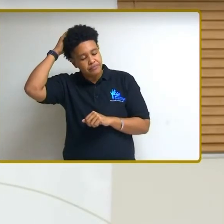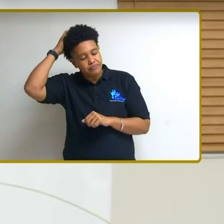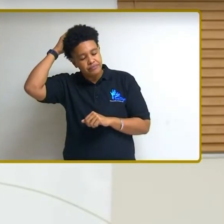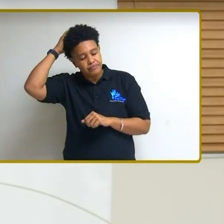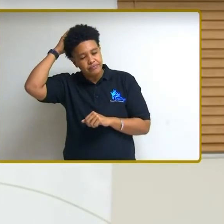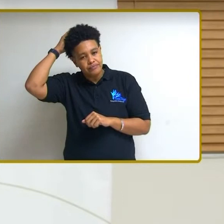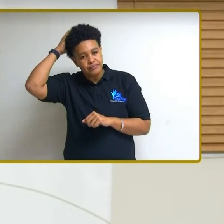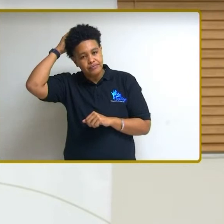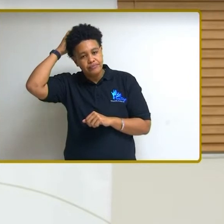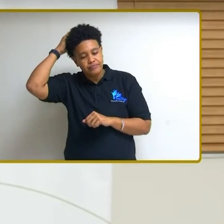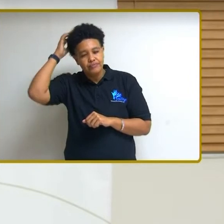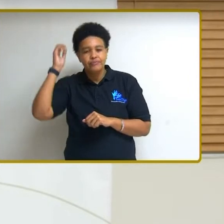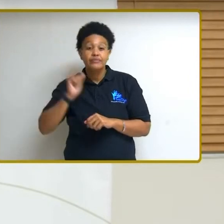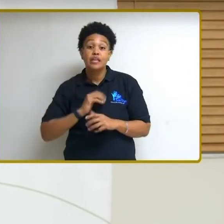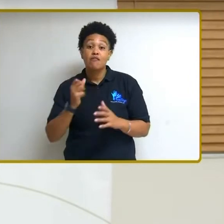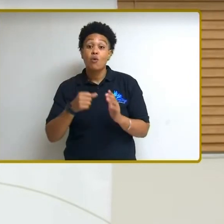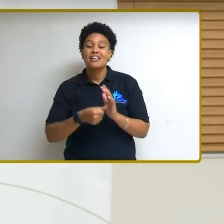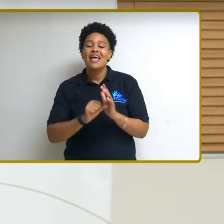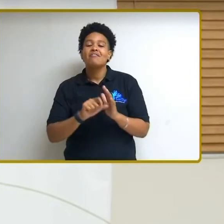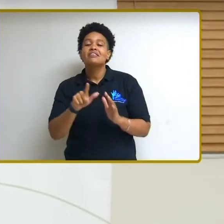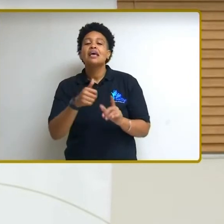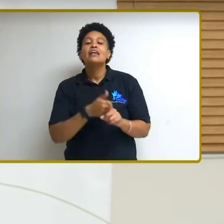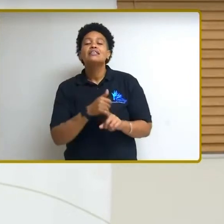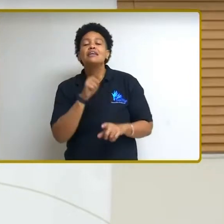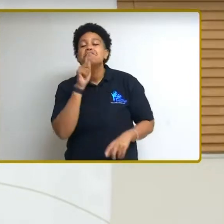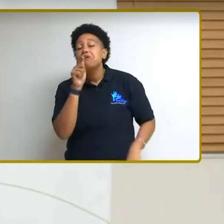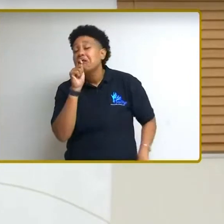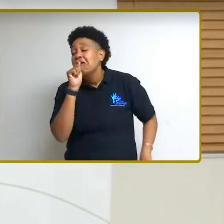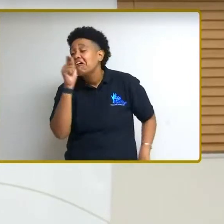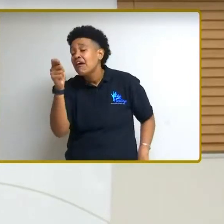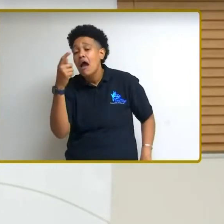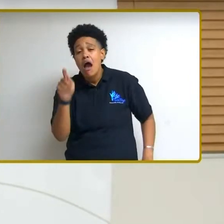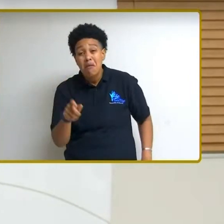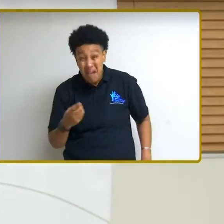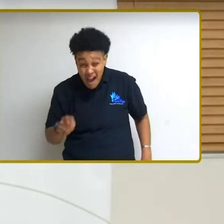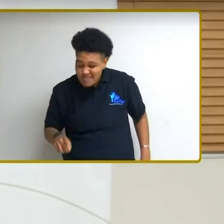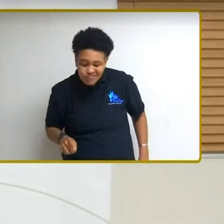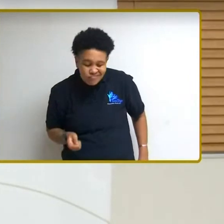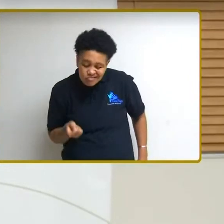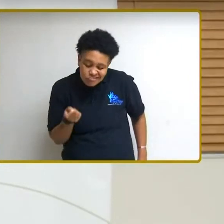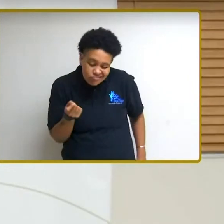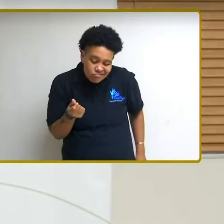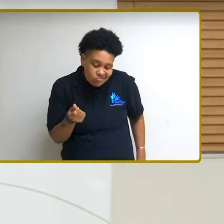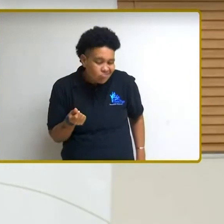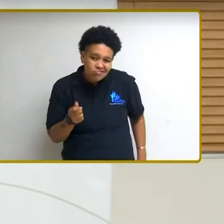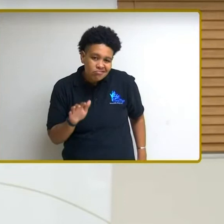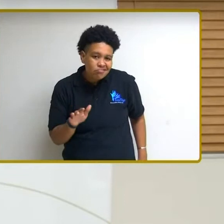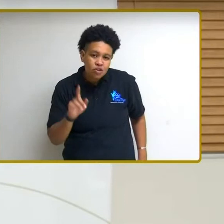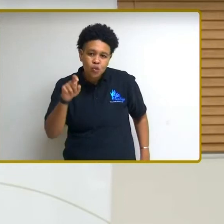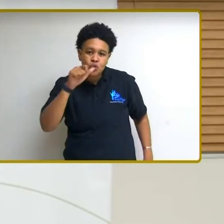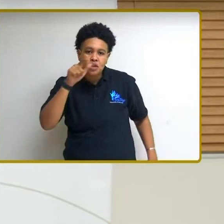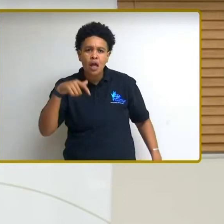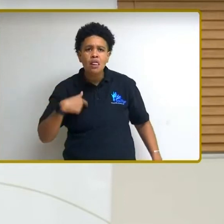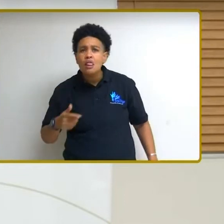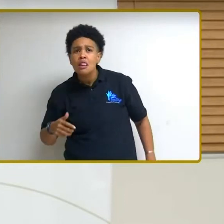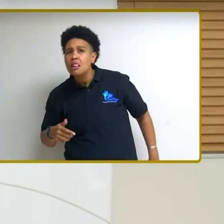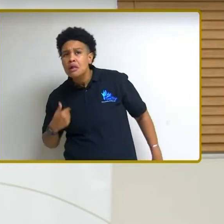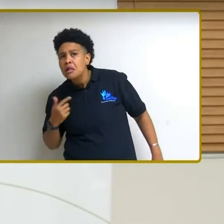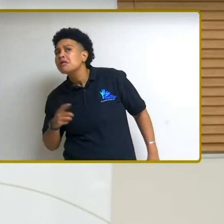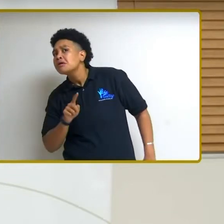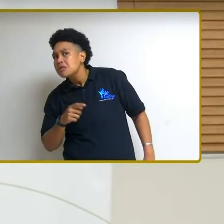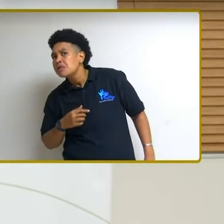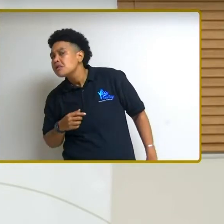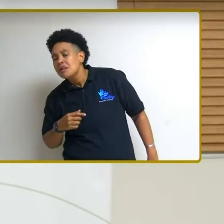to emphasize that it's very, very rare, and this should not deter us from taking